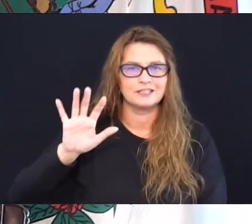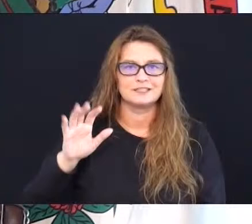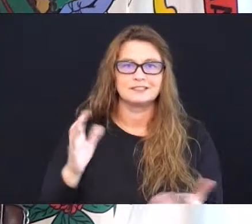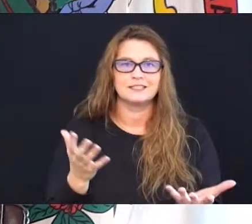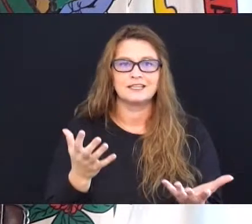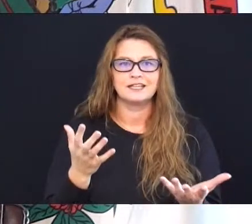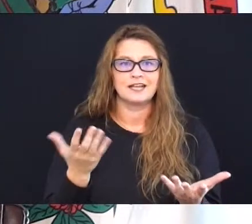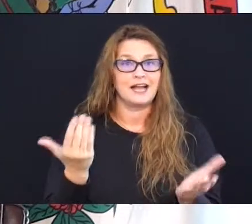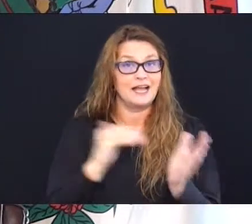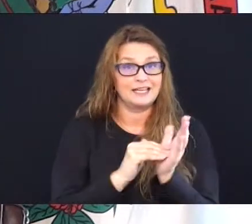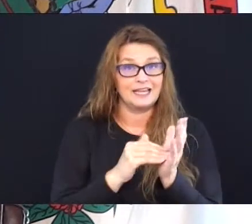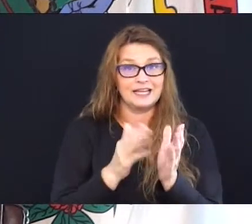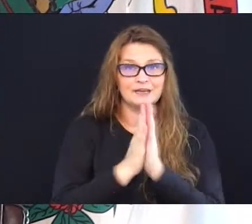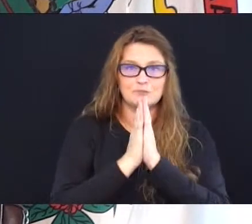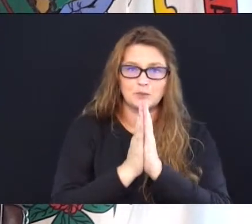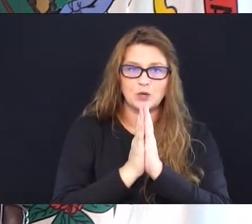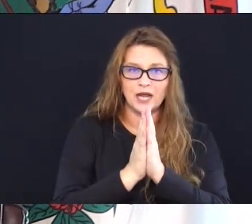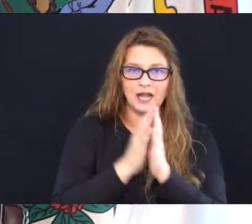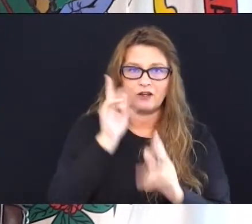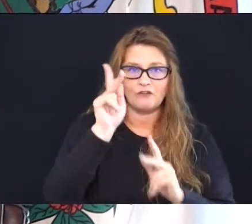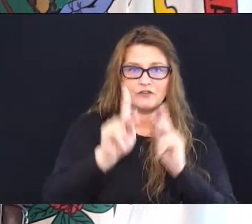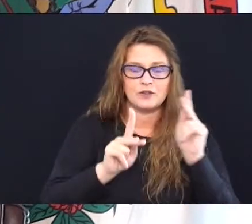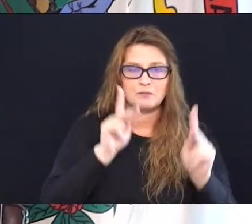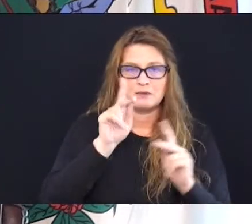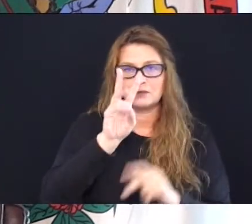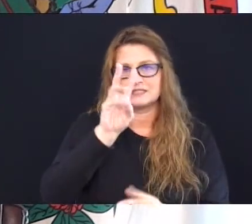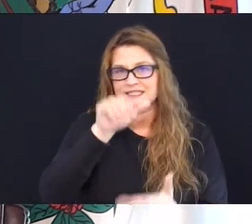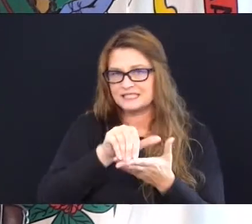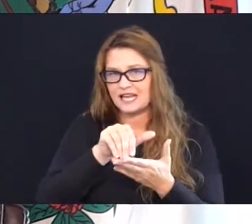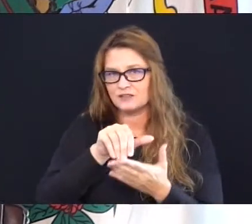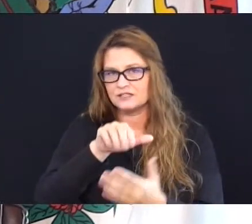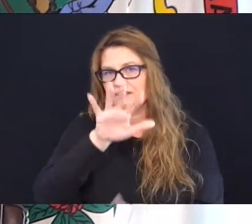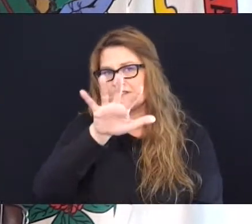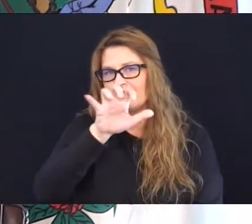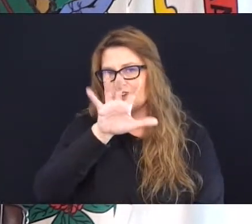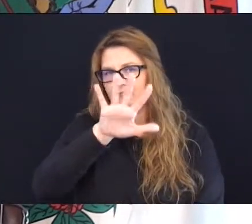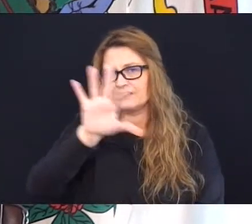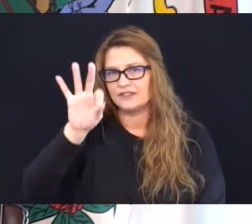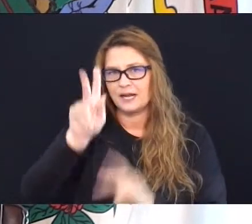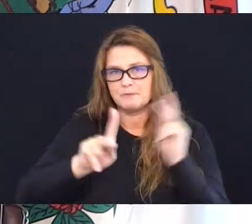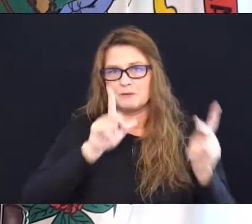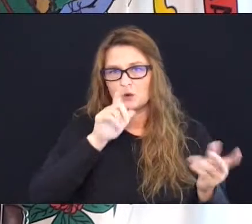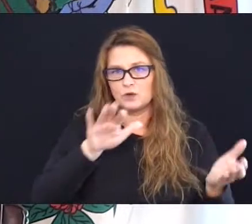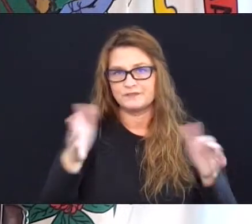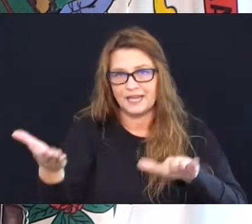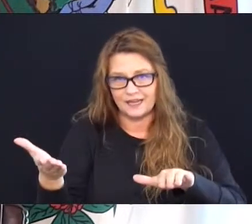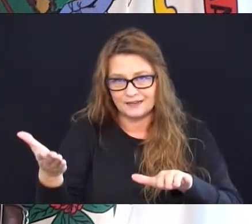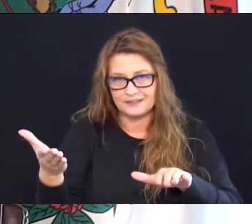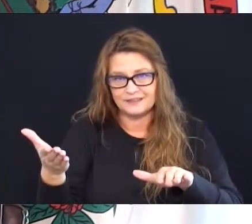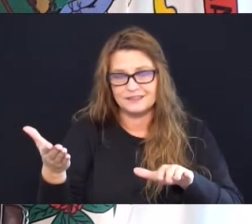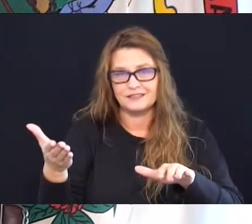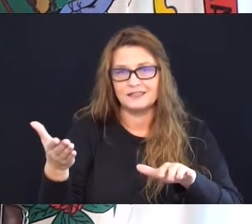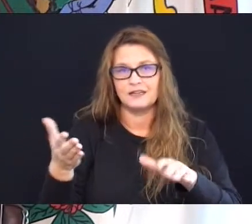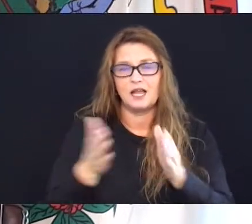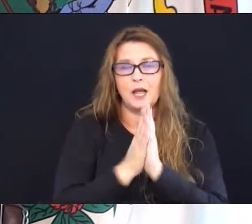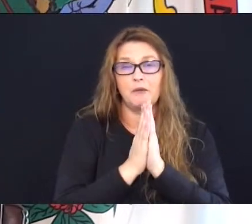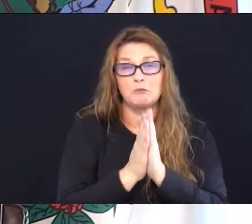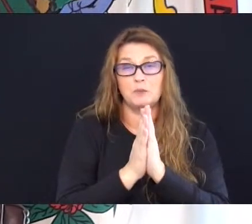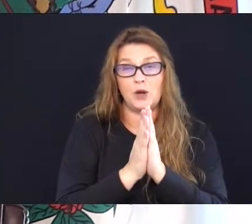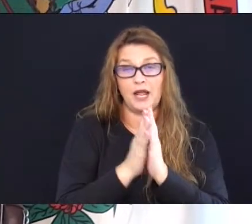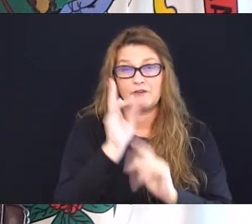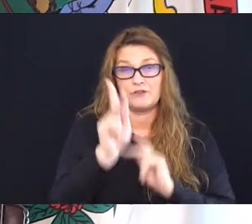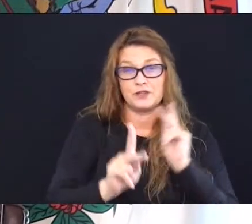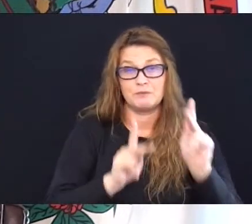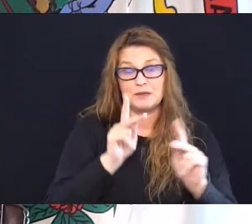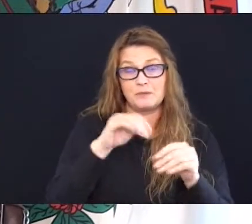all that, again, I ask for your prayers for all these 6,559 people that we've lost. And I ask for your prayers for all